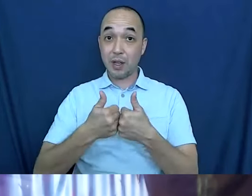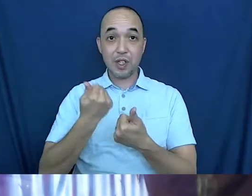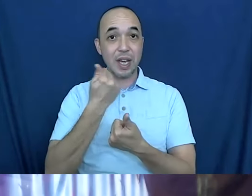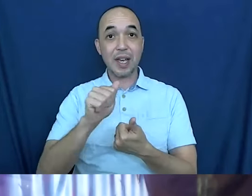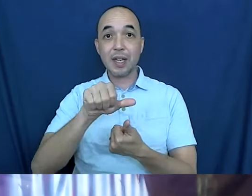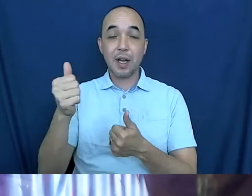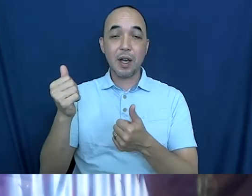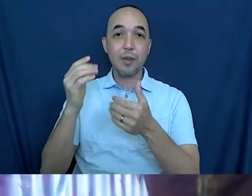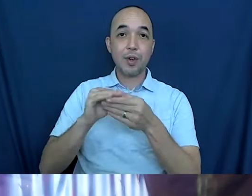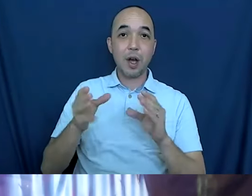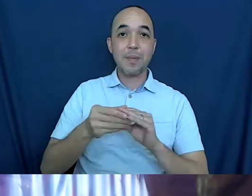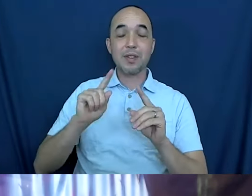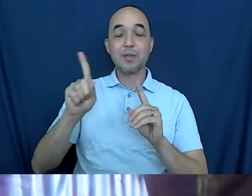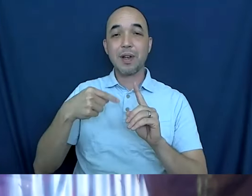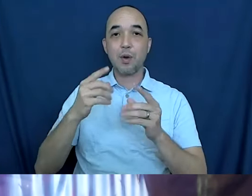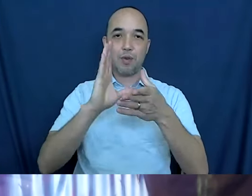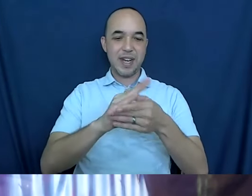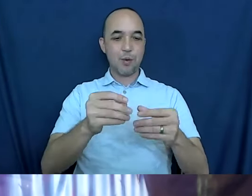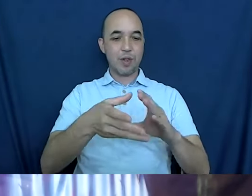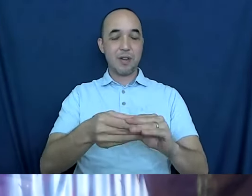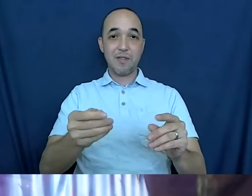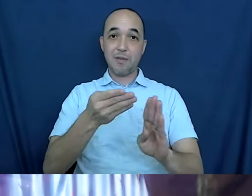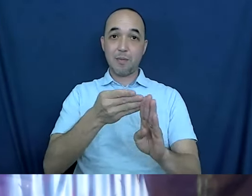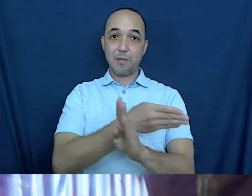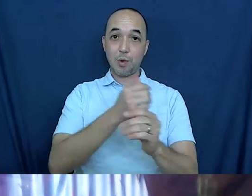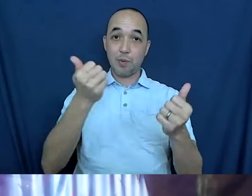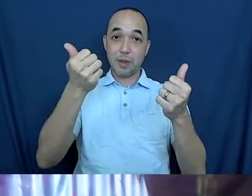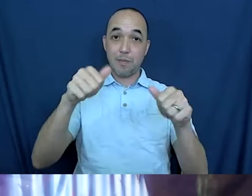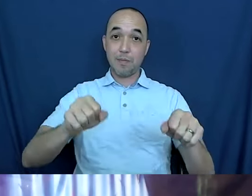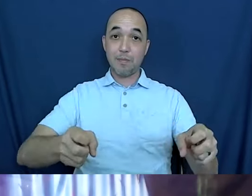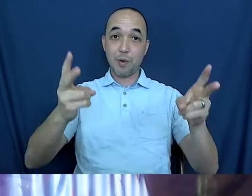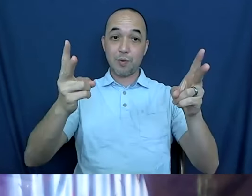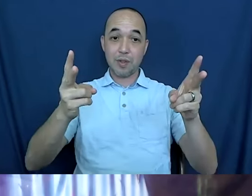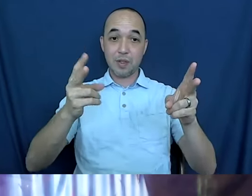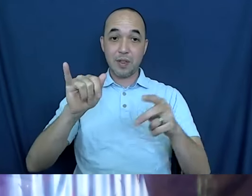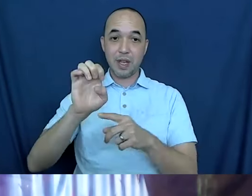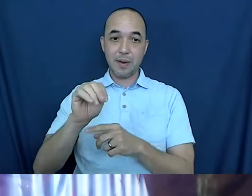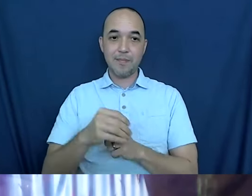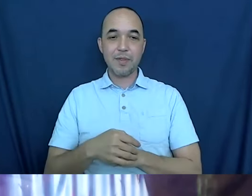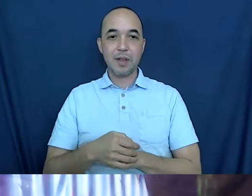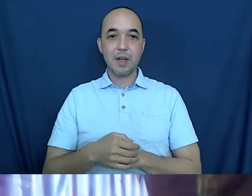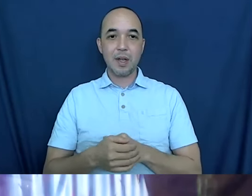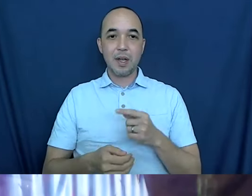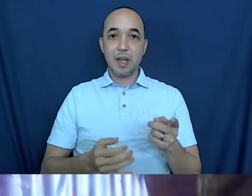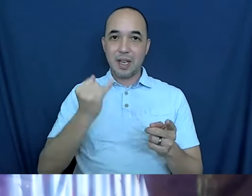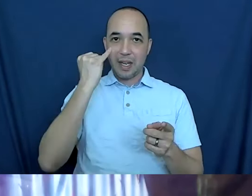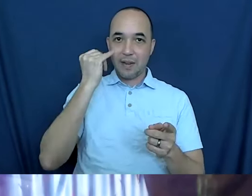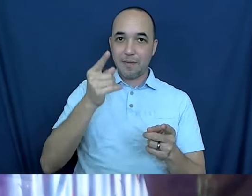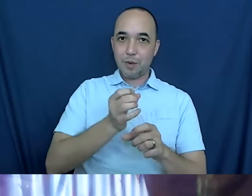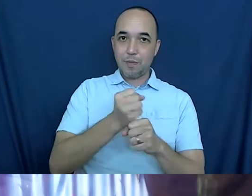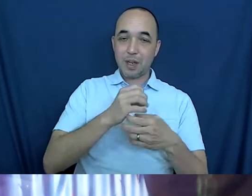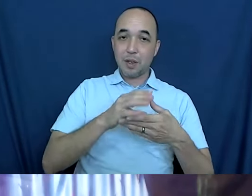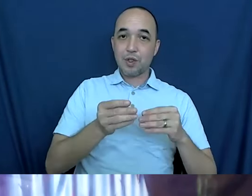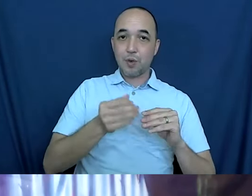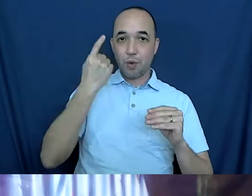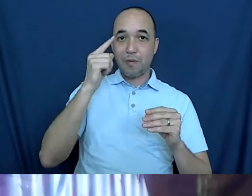the GISH hunt list item here? If you're making a story for people, did happily consider